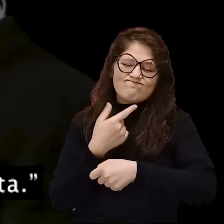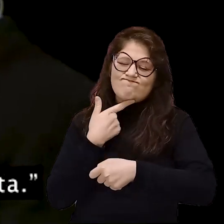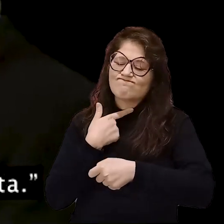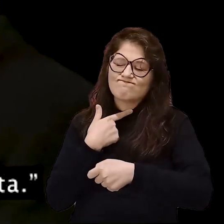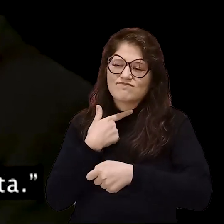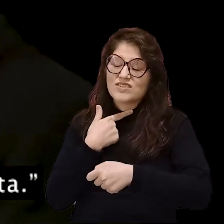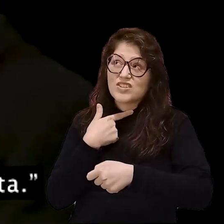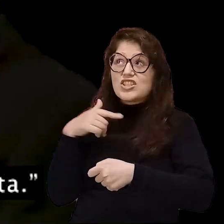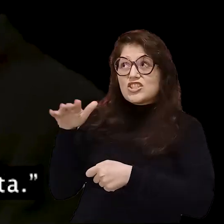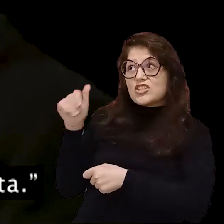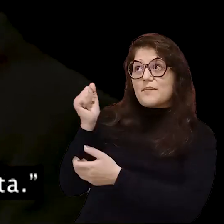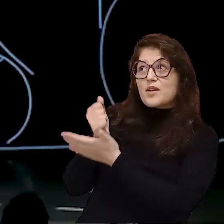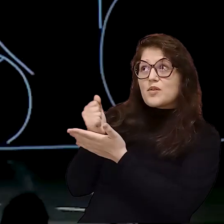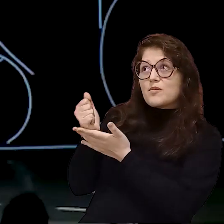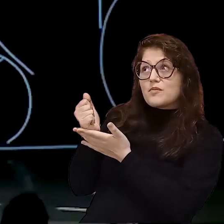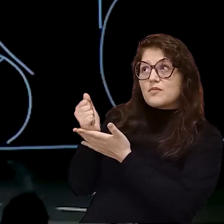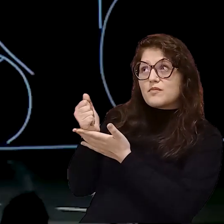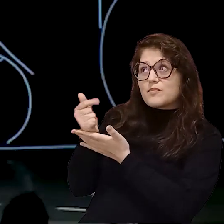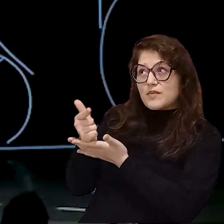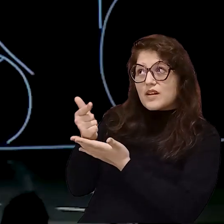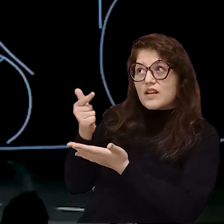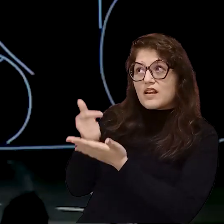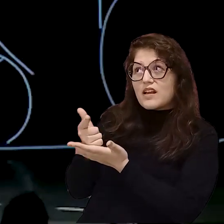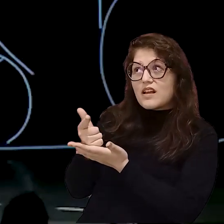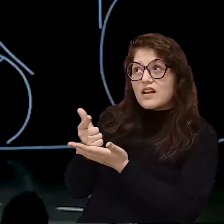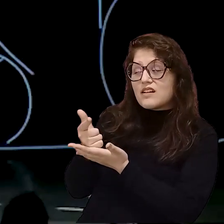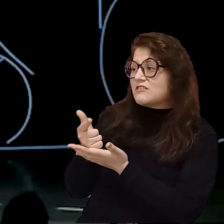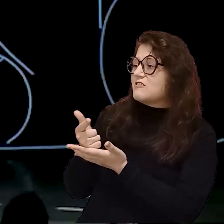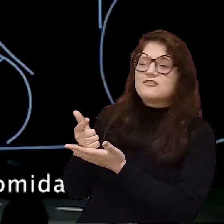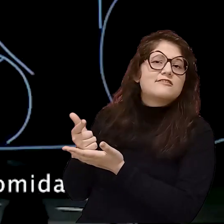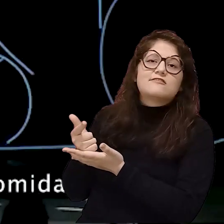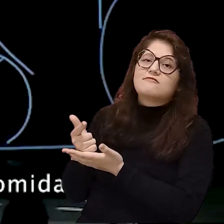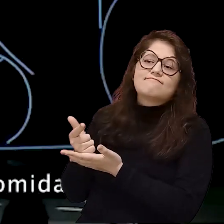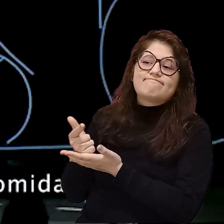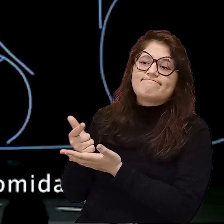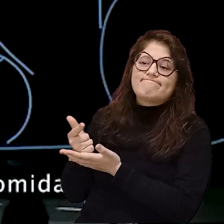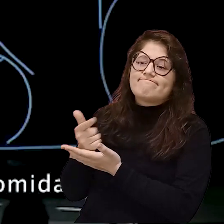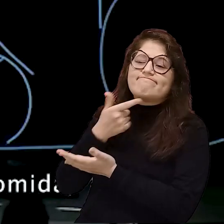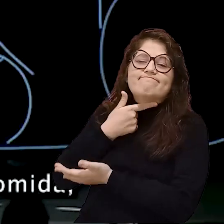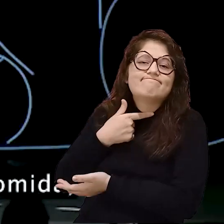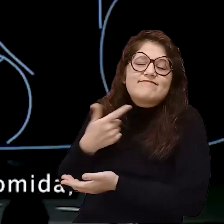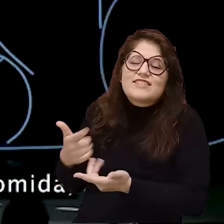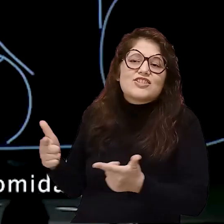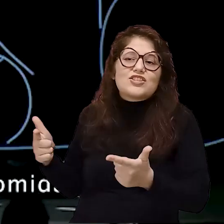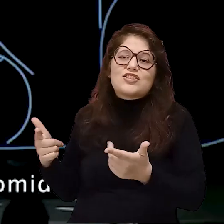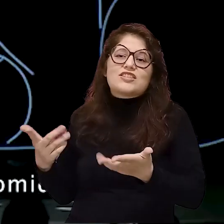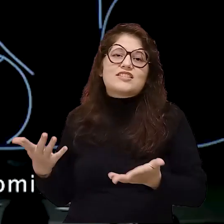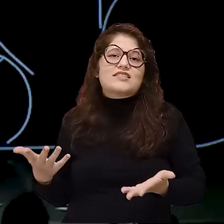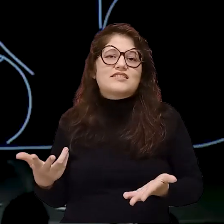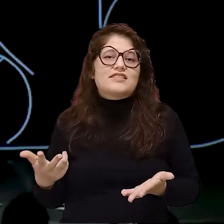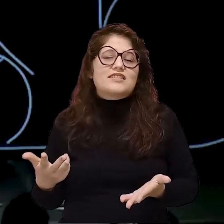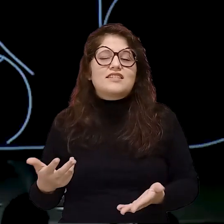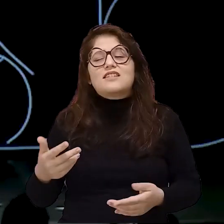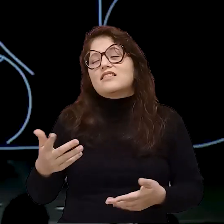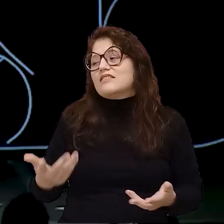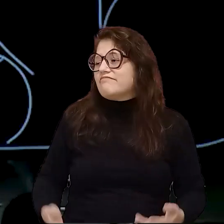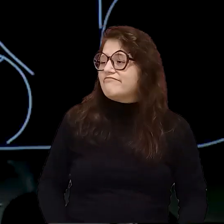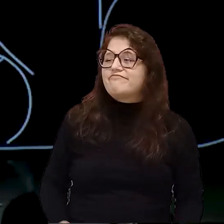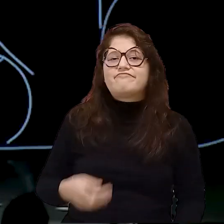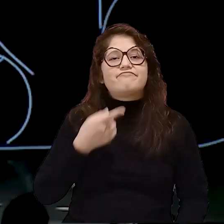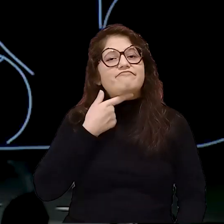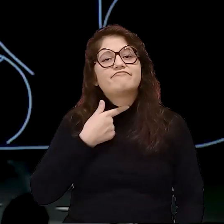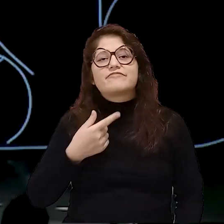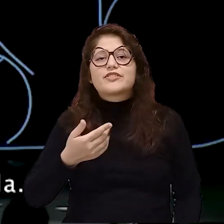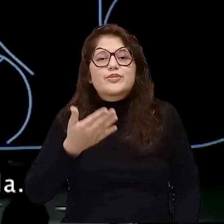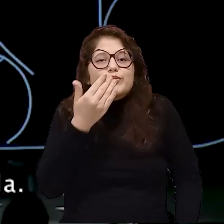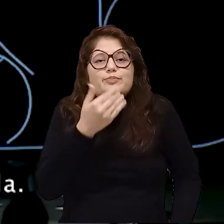to have to call back. Or I would decide I should have lunch, and then I would think, but I'd have to get the food out and put it on a